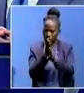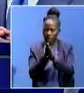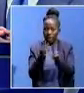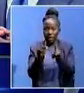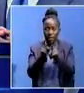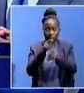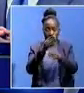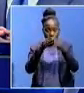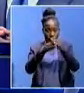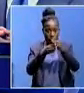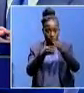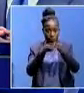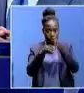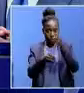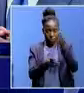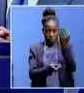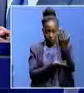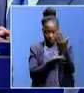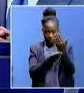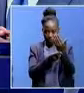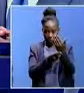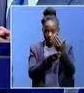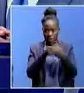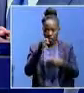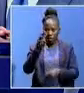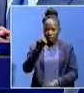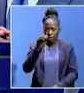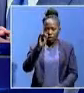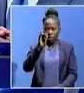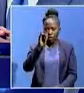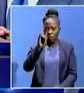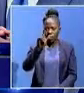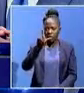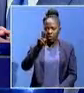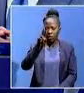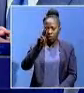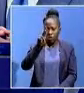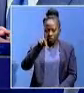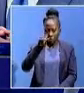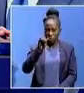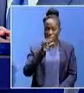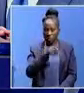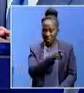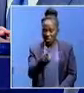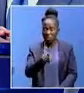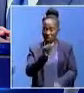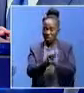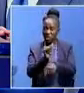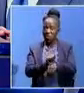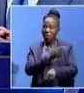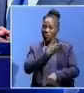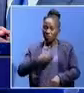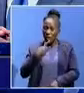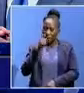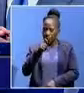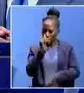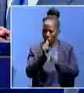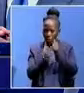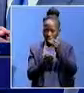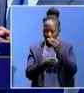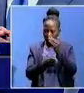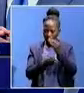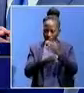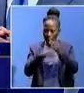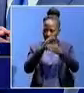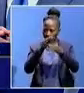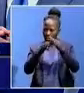Urban Development Minister Charles Mulupi says there is urgent need for NCC to take its role seriously by ensuring buildings are of high quality.